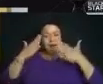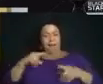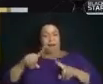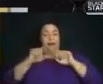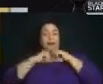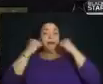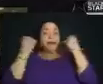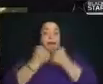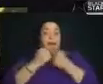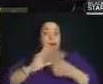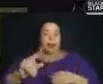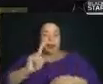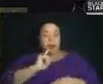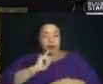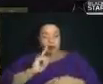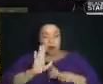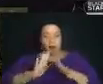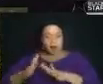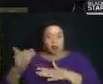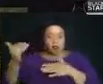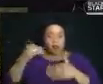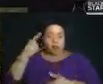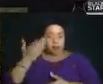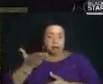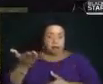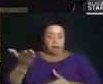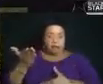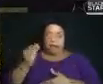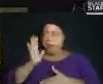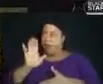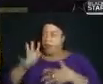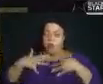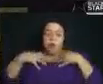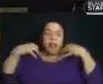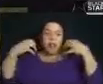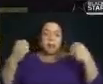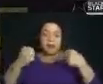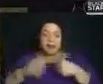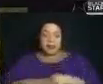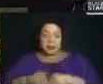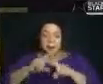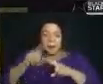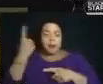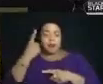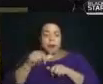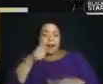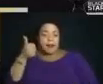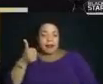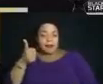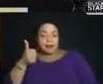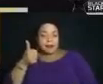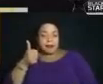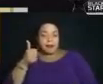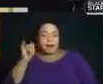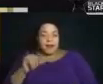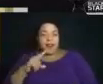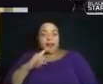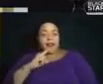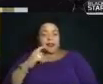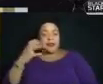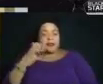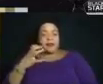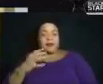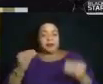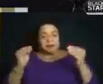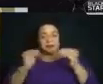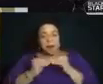something else that is even more grotesque. The regressive policies which produce 140 million poor